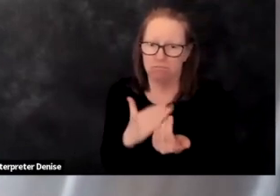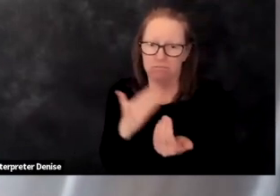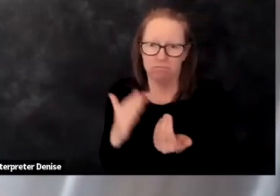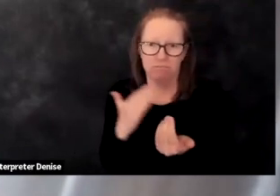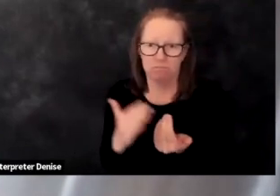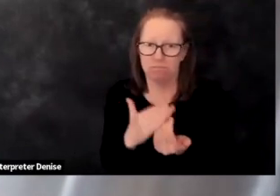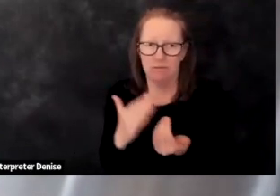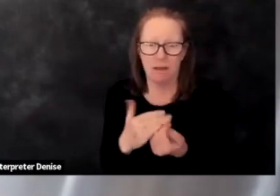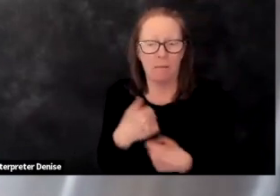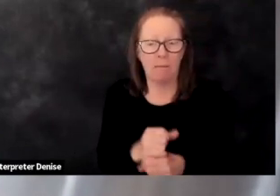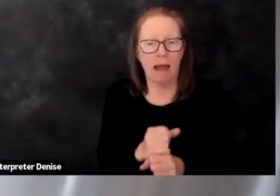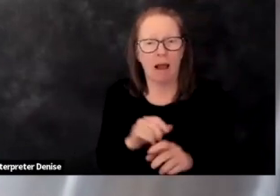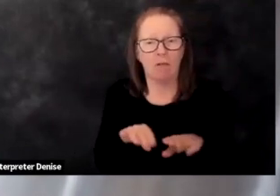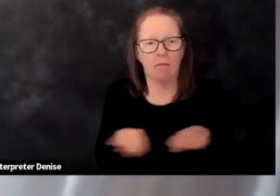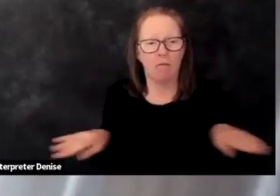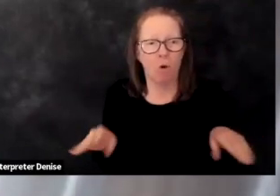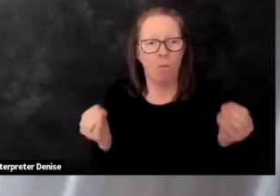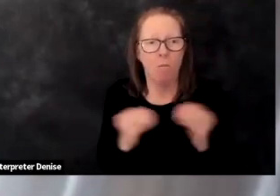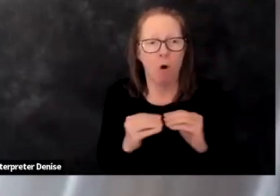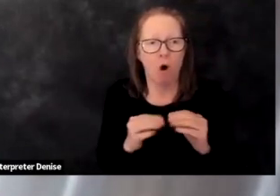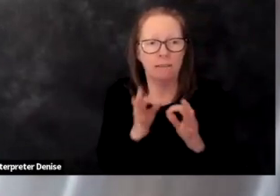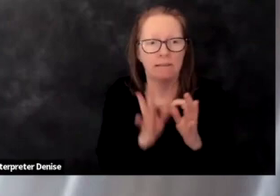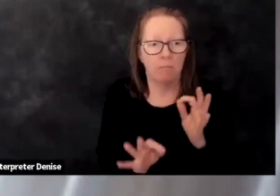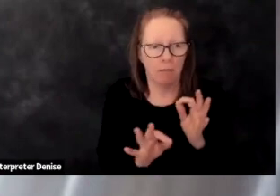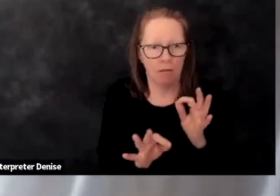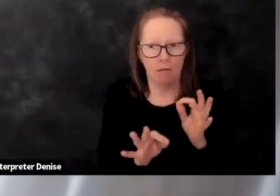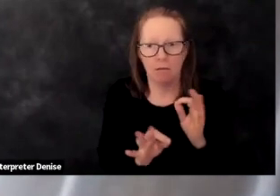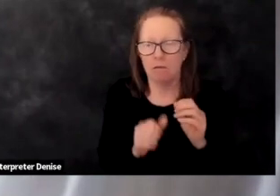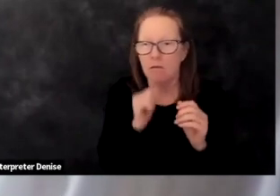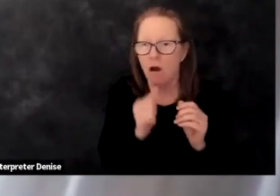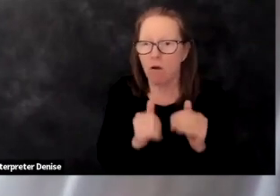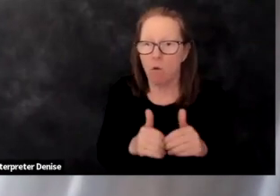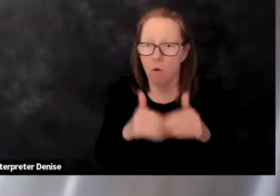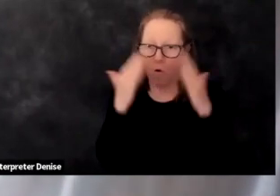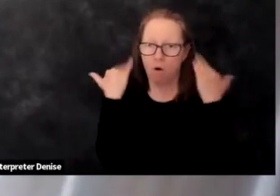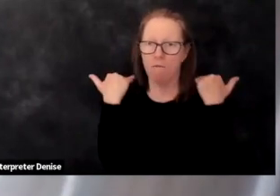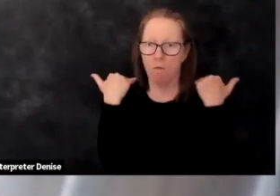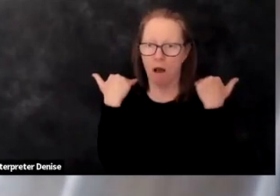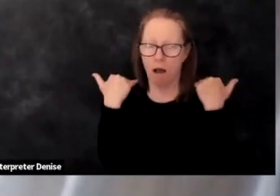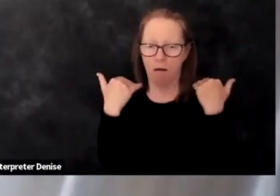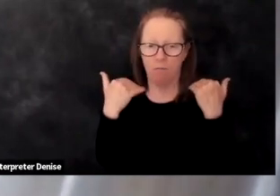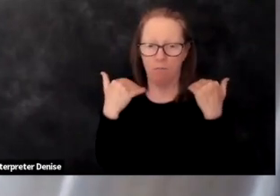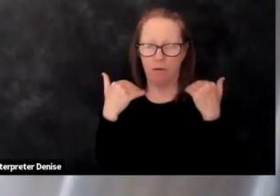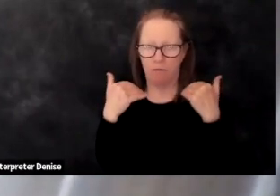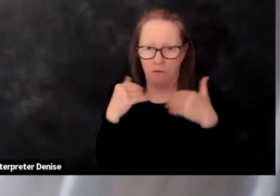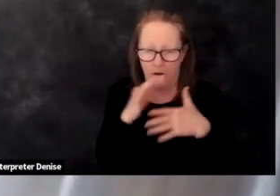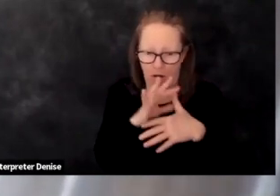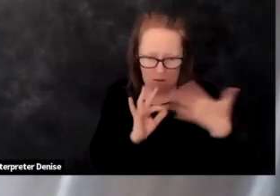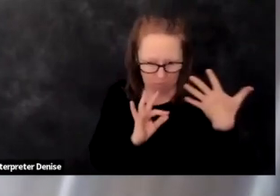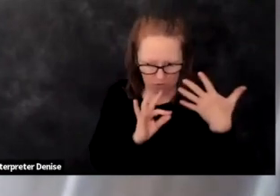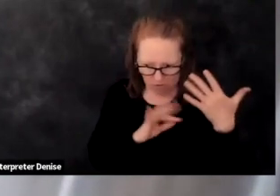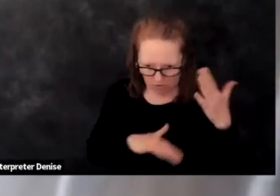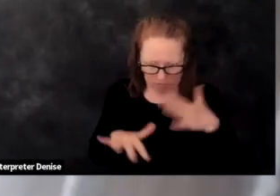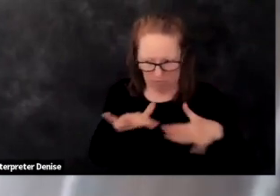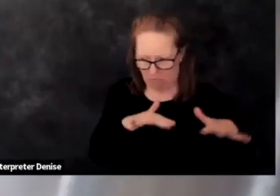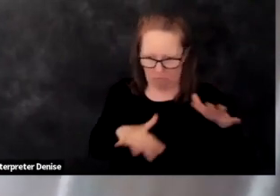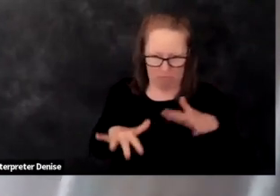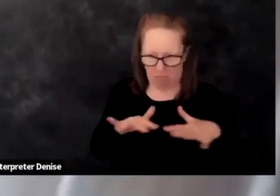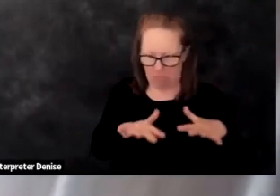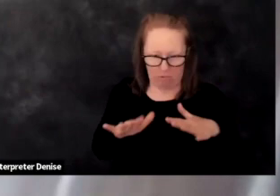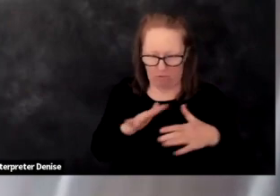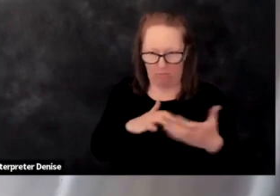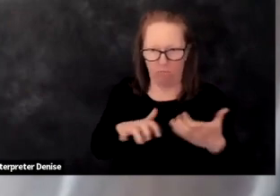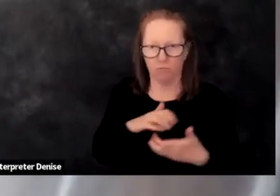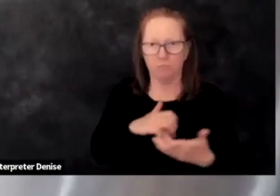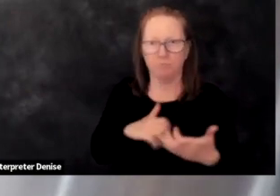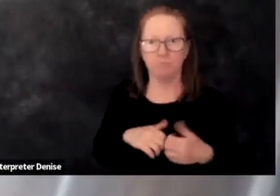flooring would be nice, to not be overwhelmed with too many options on the floor. But I am